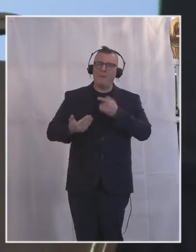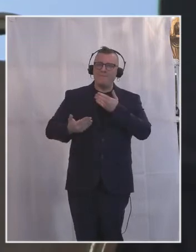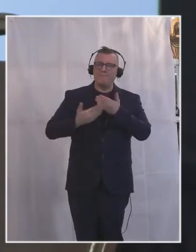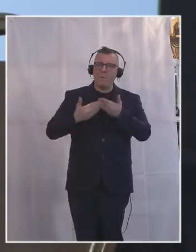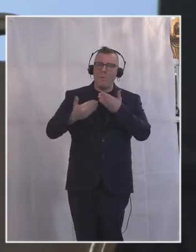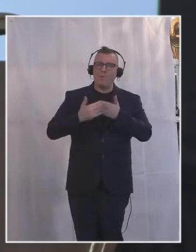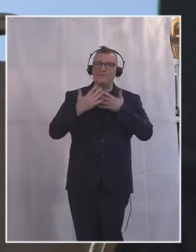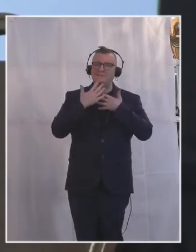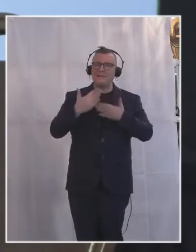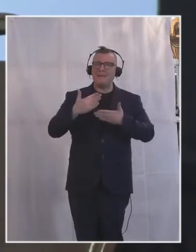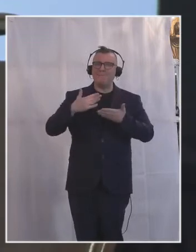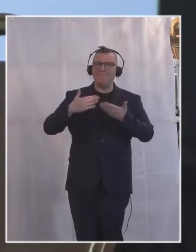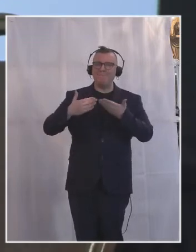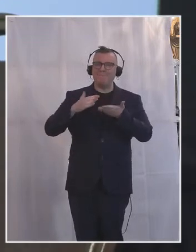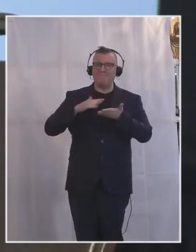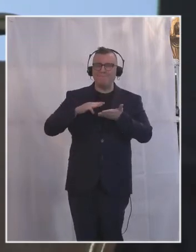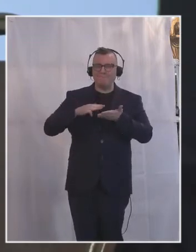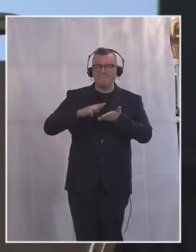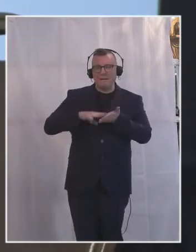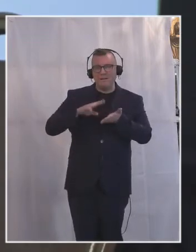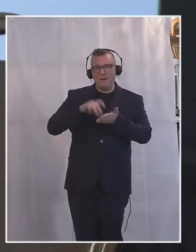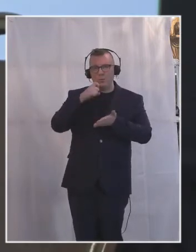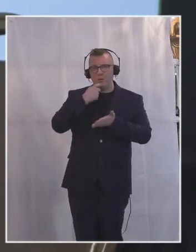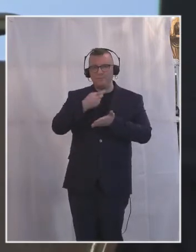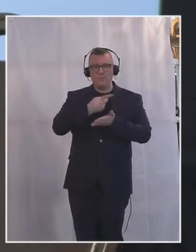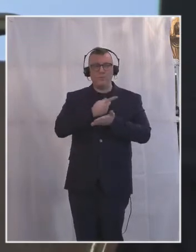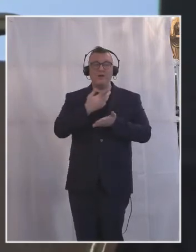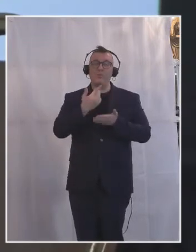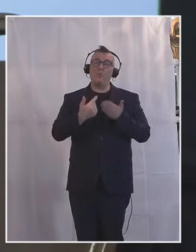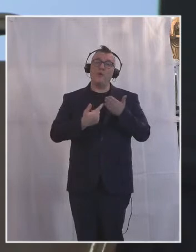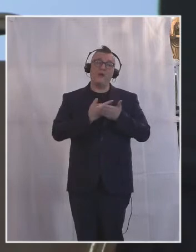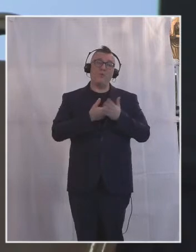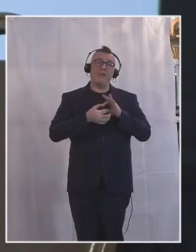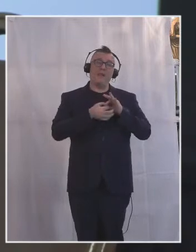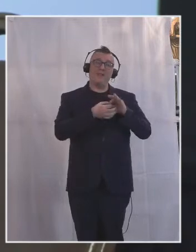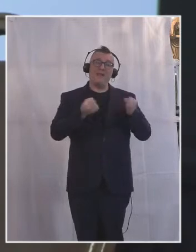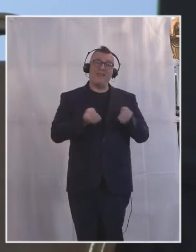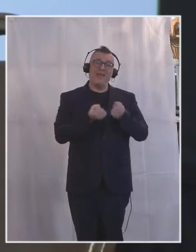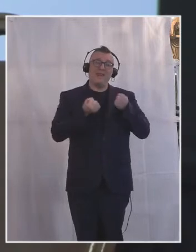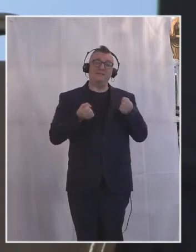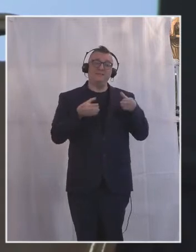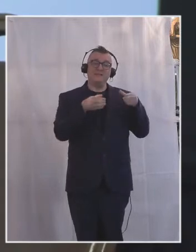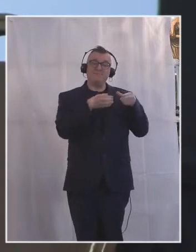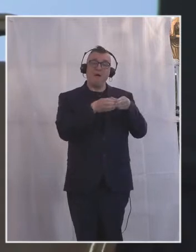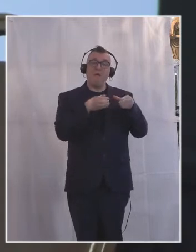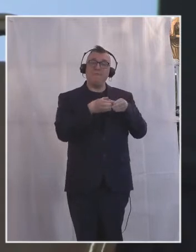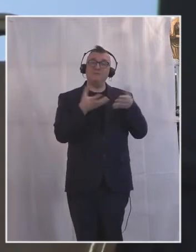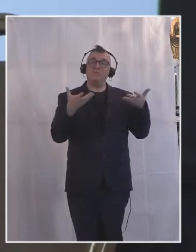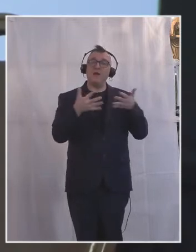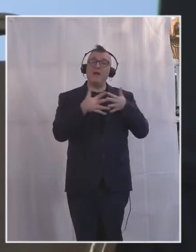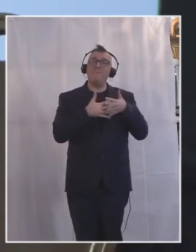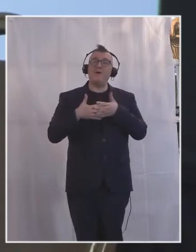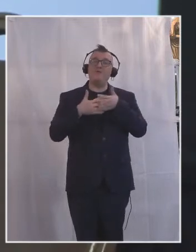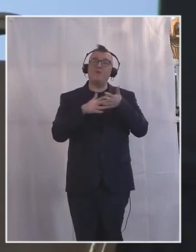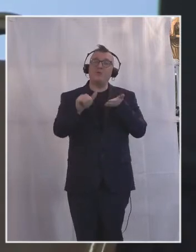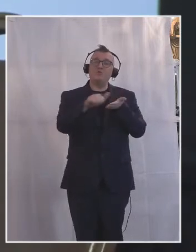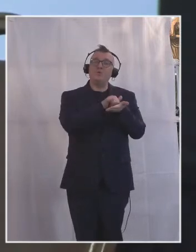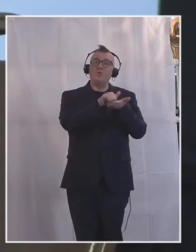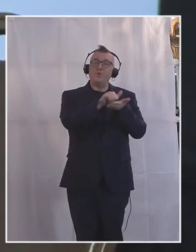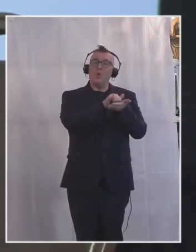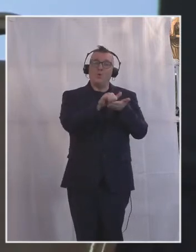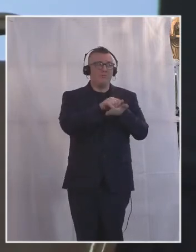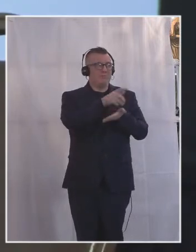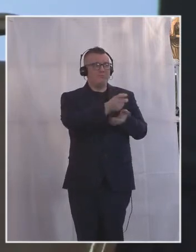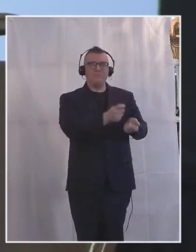with NYSERDA, the New York State Energy Department in New York. They value our product as well in terms of the challenges that they're